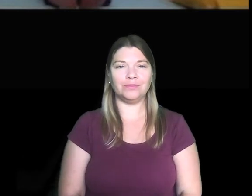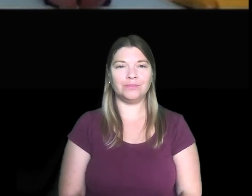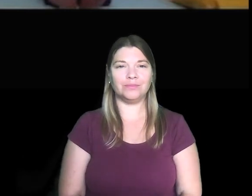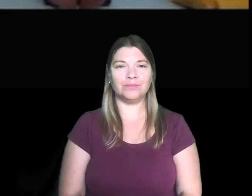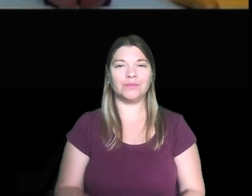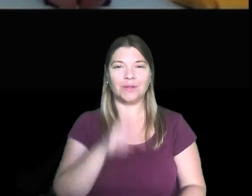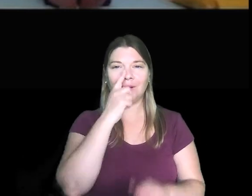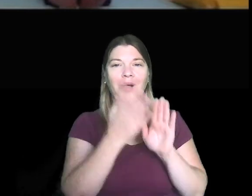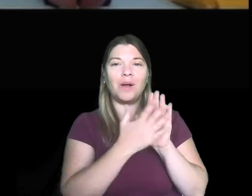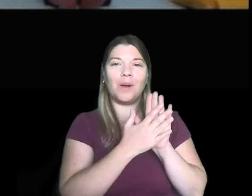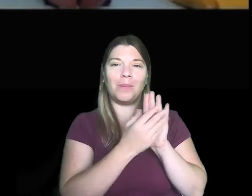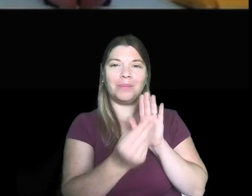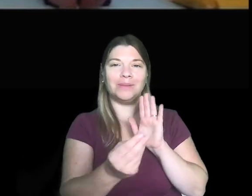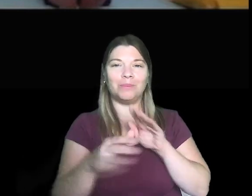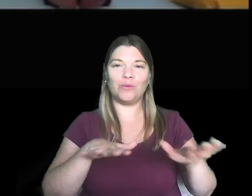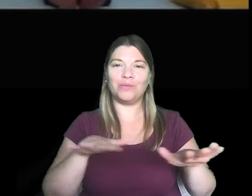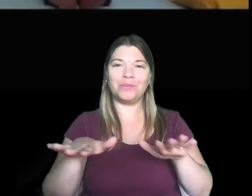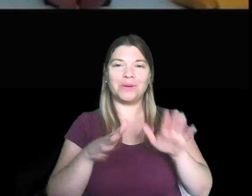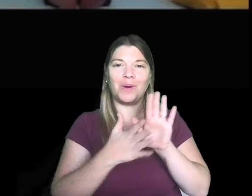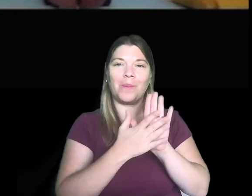around them in a swinging motion.